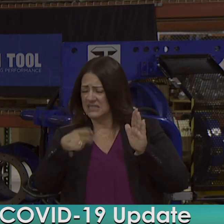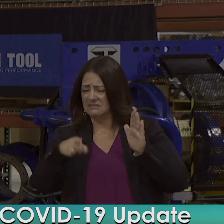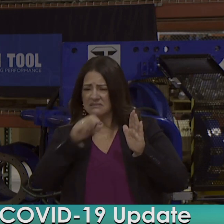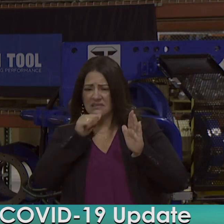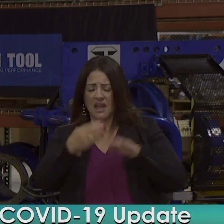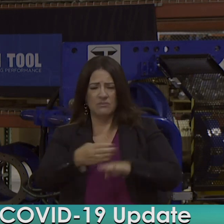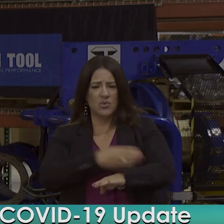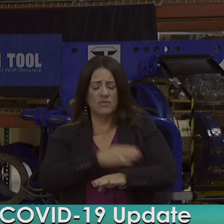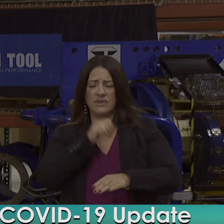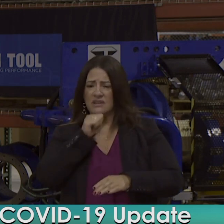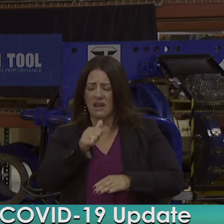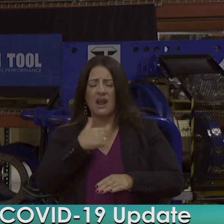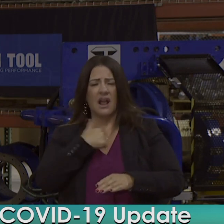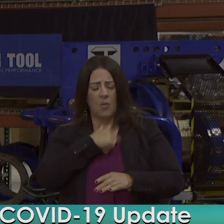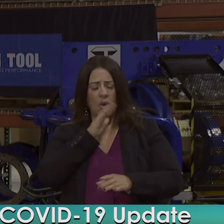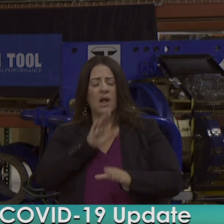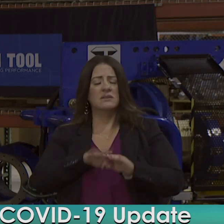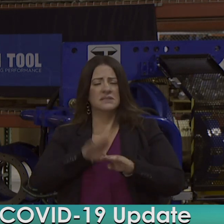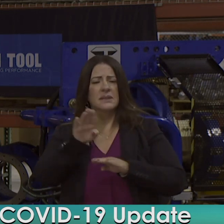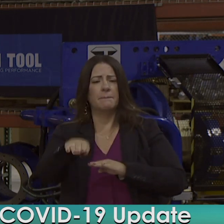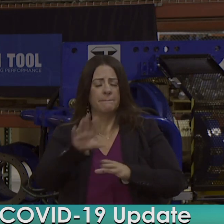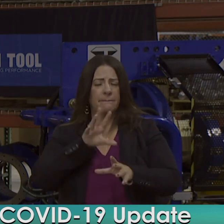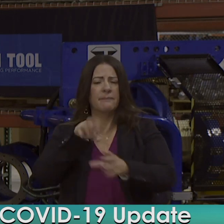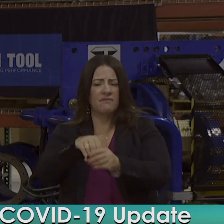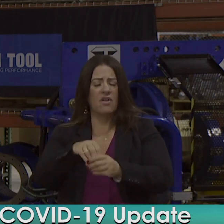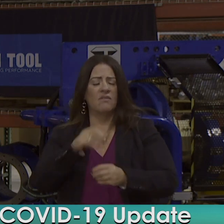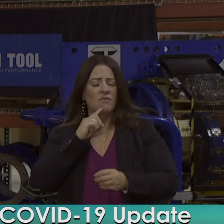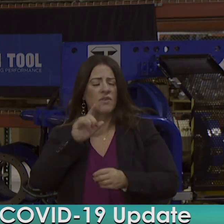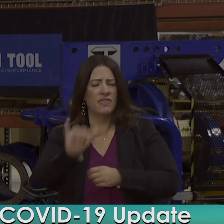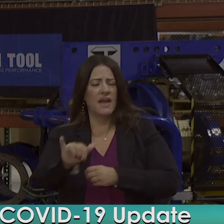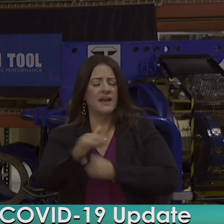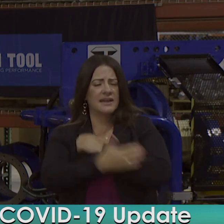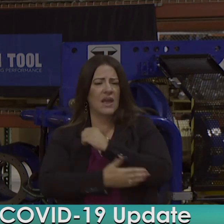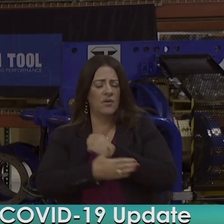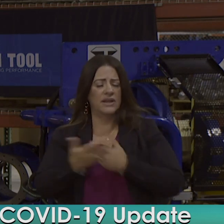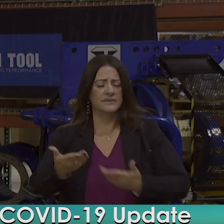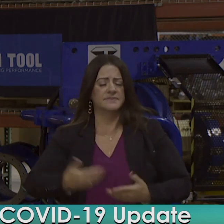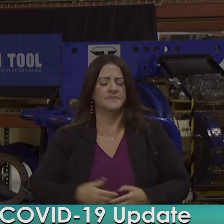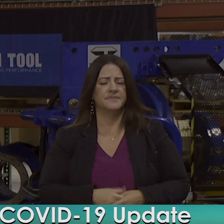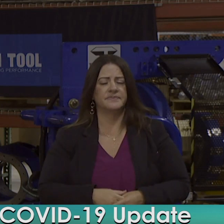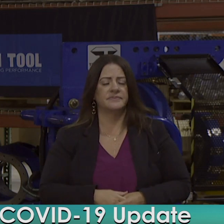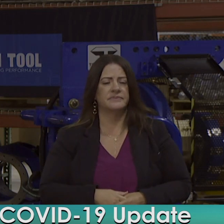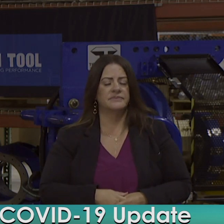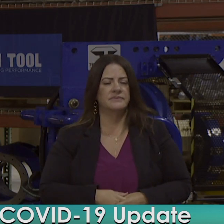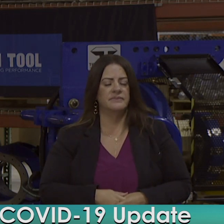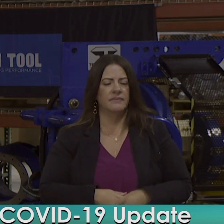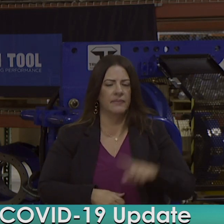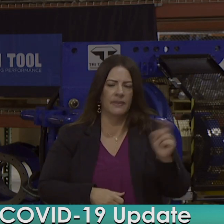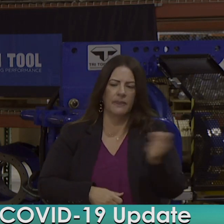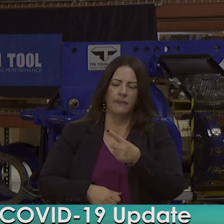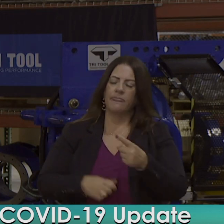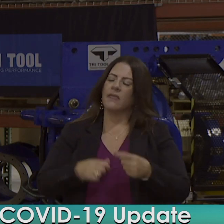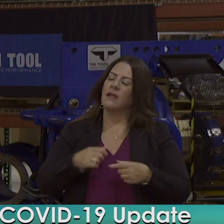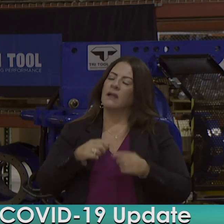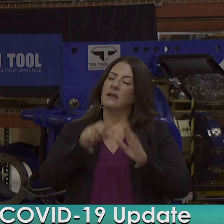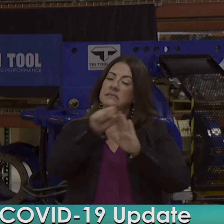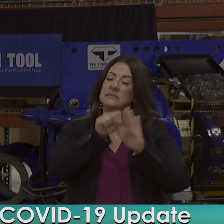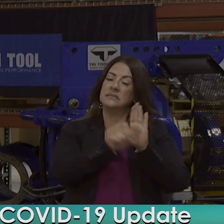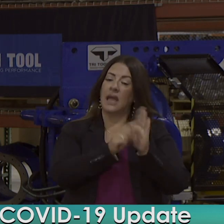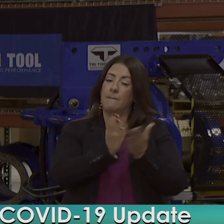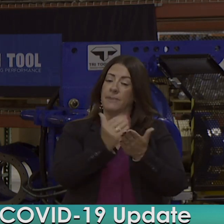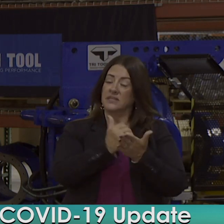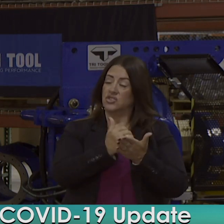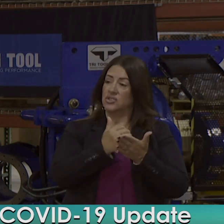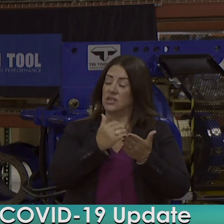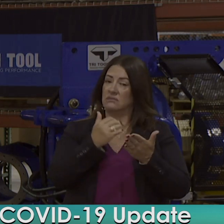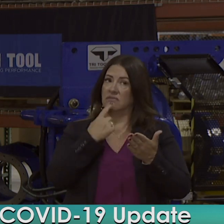at the local level. So I wanted to also ask you about the state budget that lawmakers are slated to pass and send